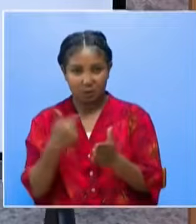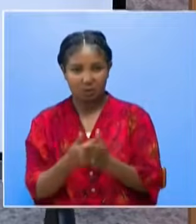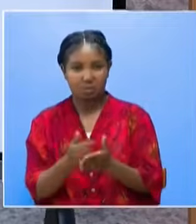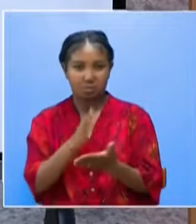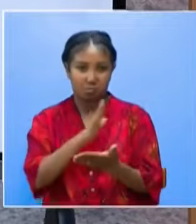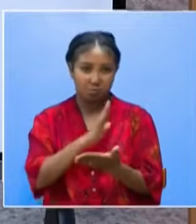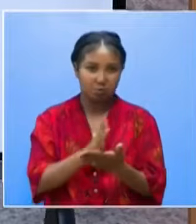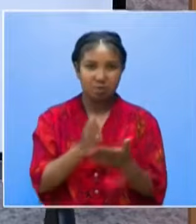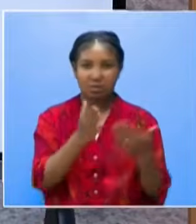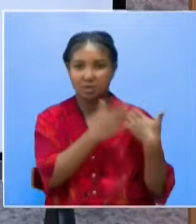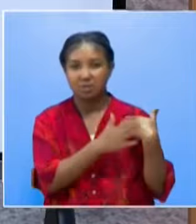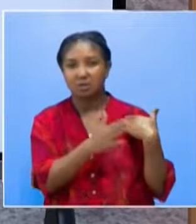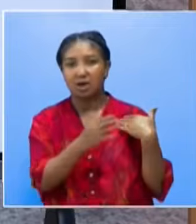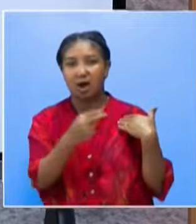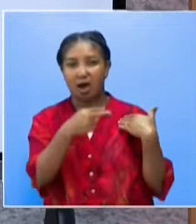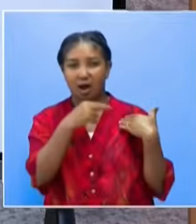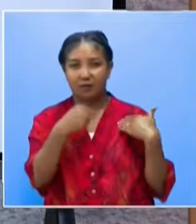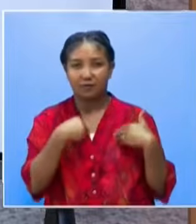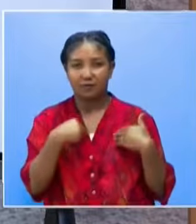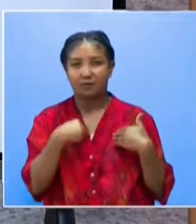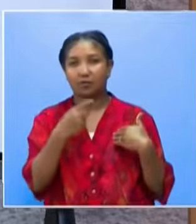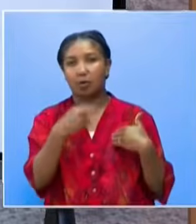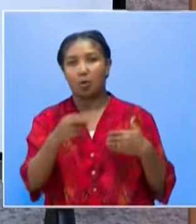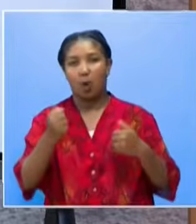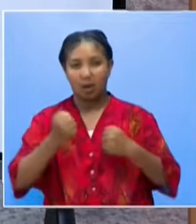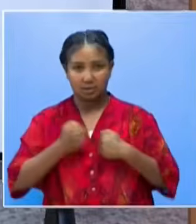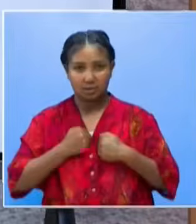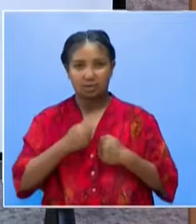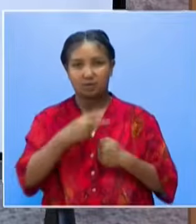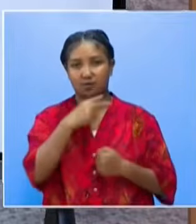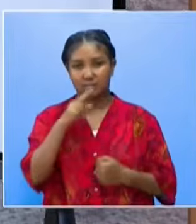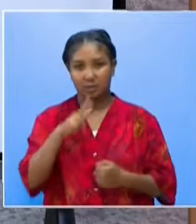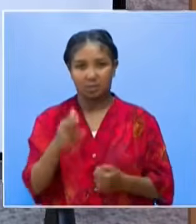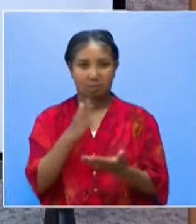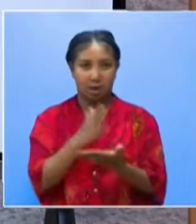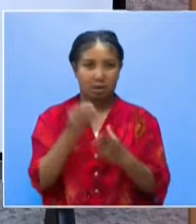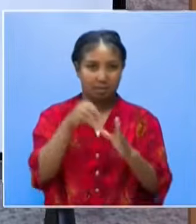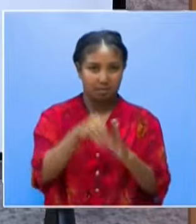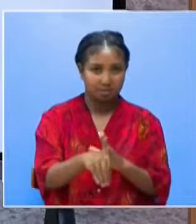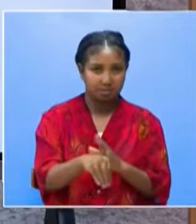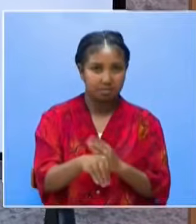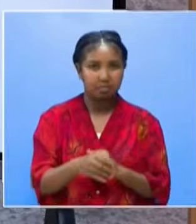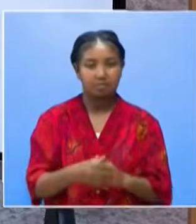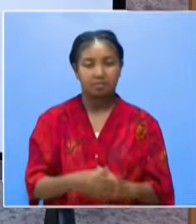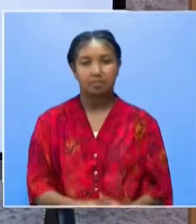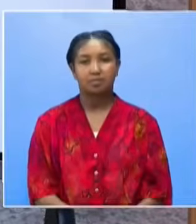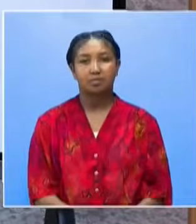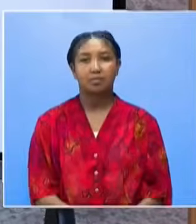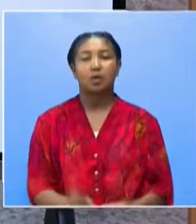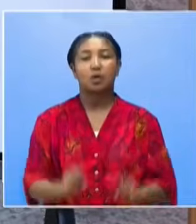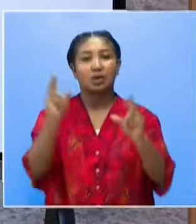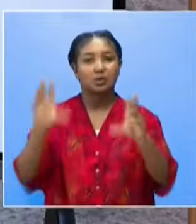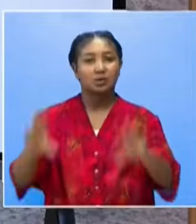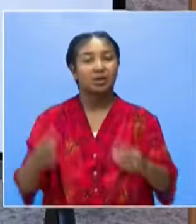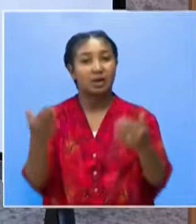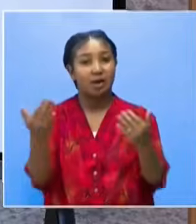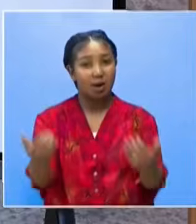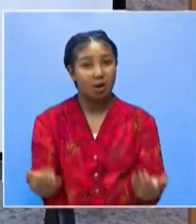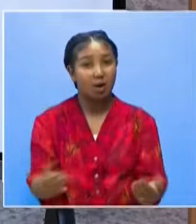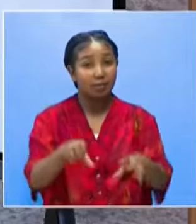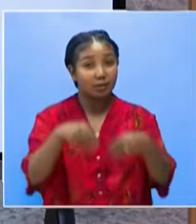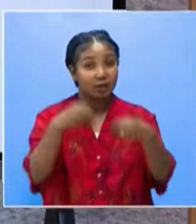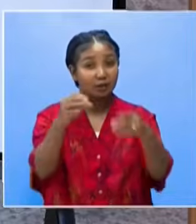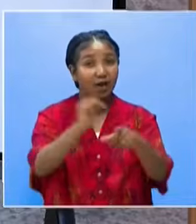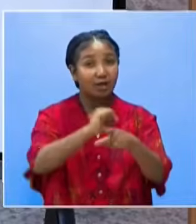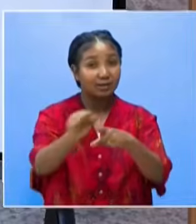the subject, haven't or has, verb 3. It can go just like this. Okay, see then. Now I'm going to give